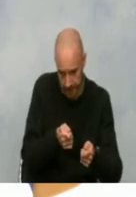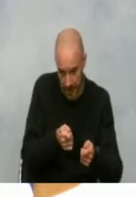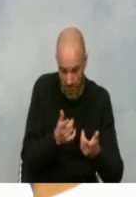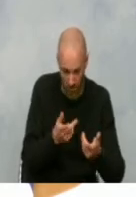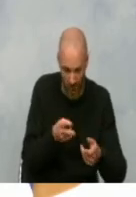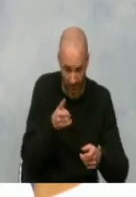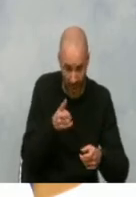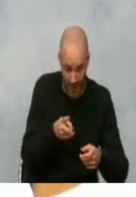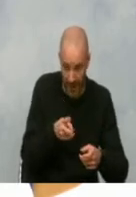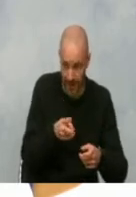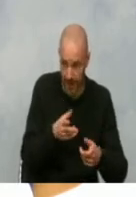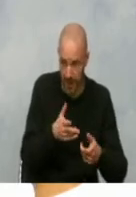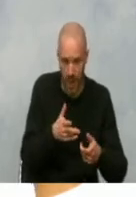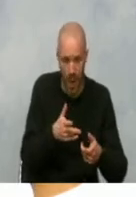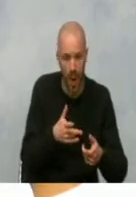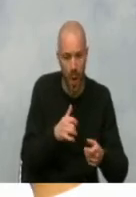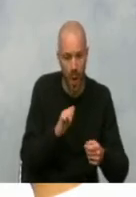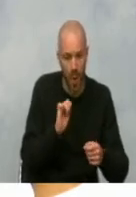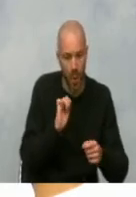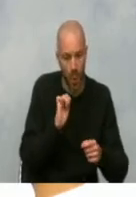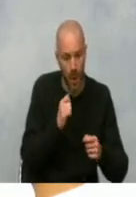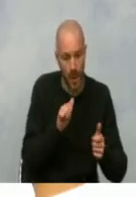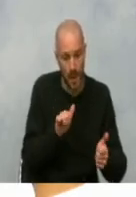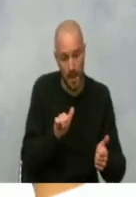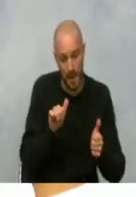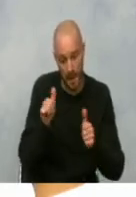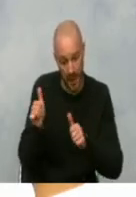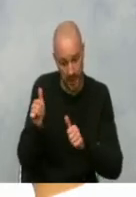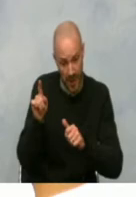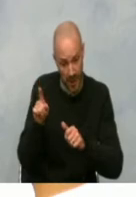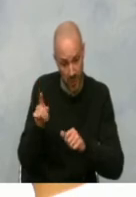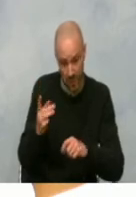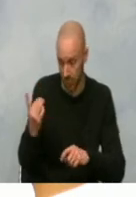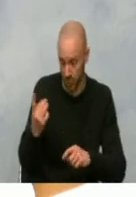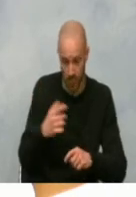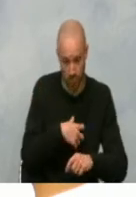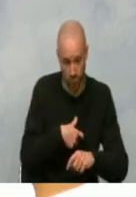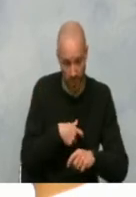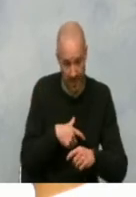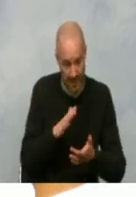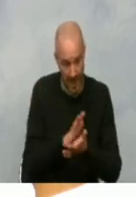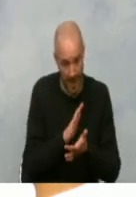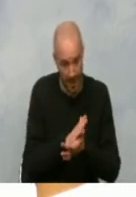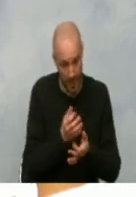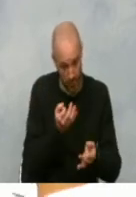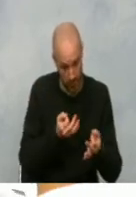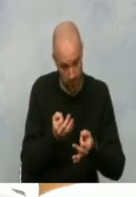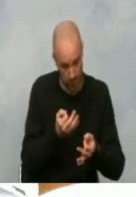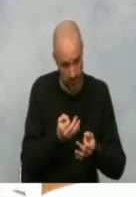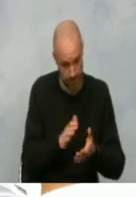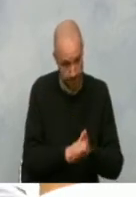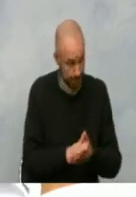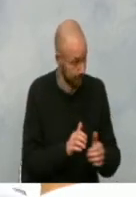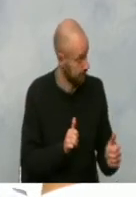again, I'll pass back to yourself, Provost, and I'm happy to take any questions.